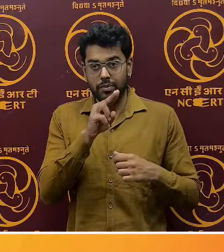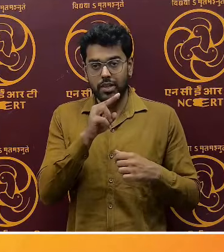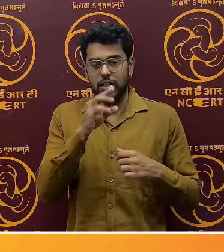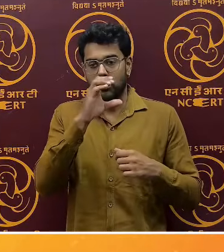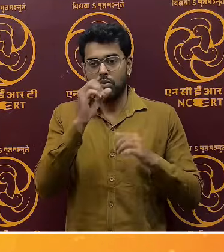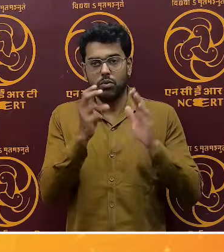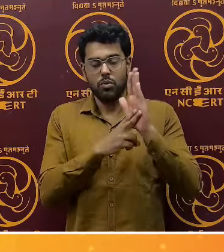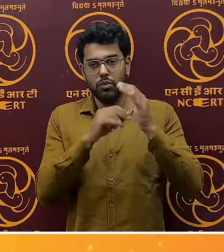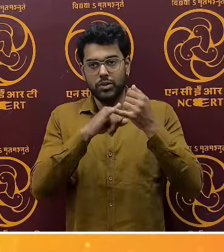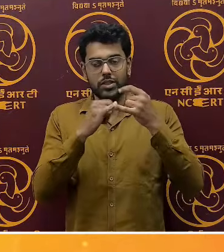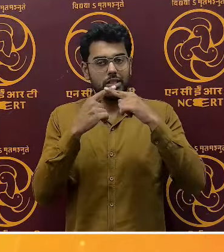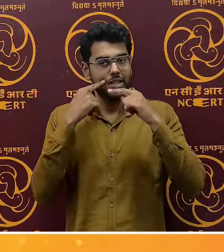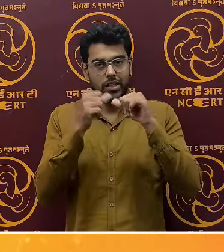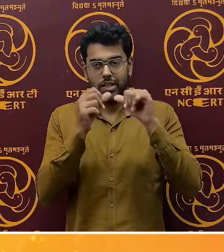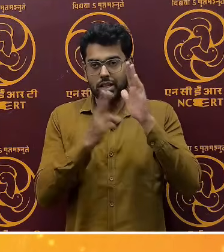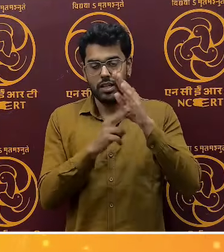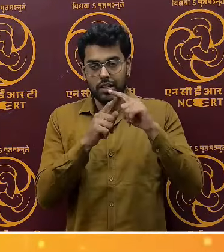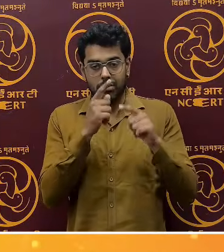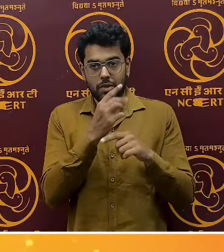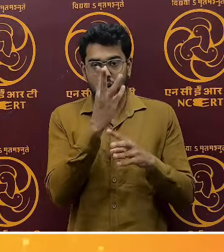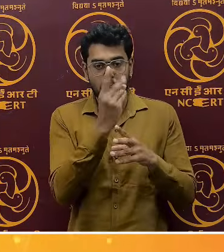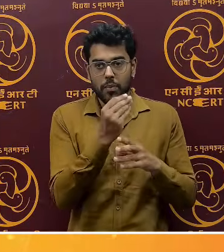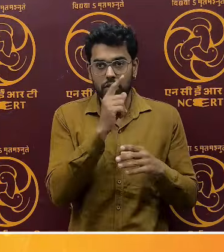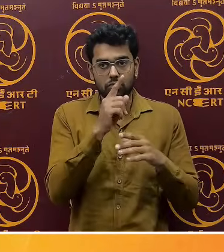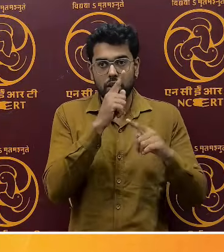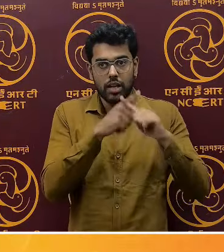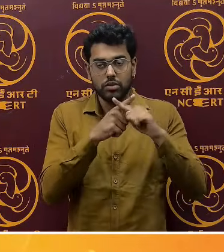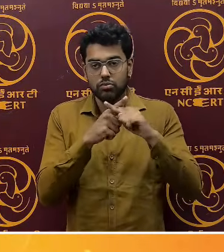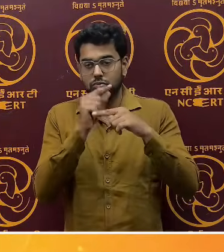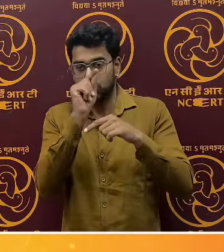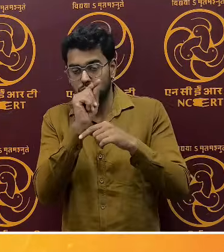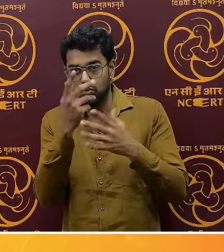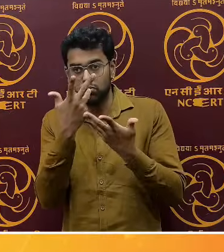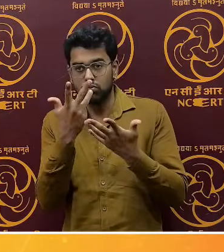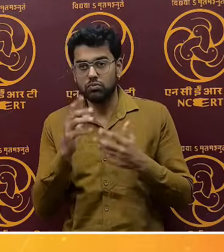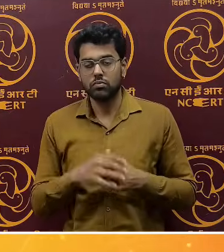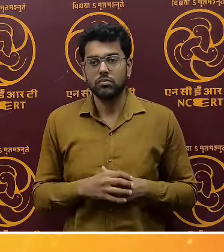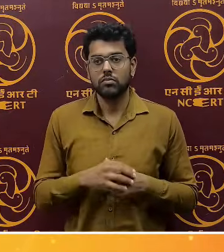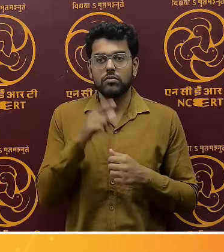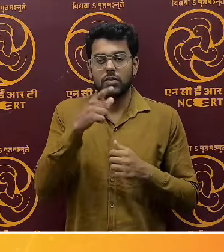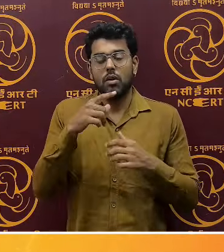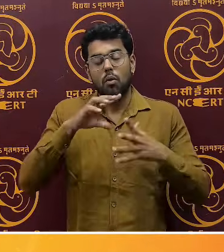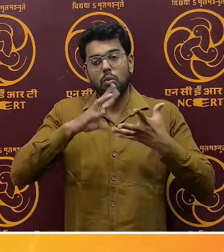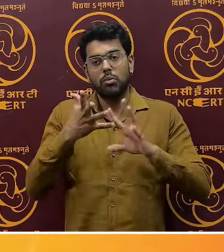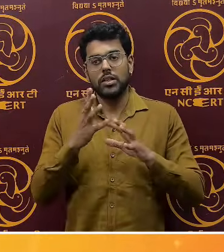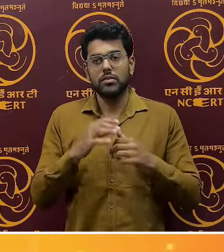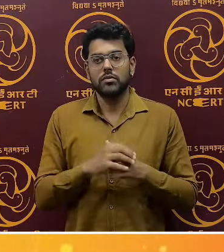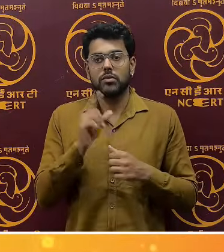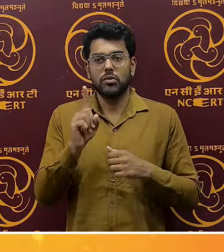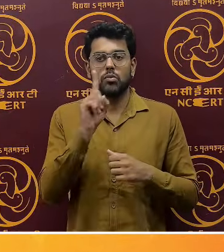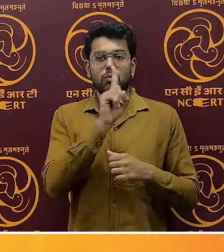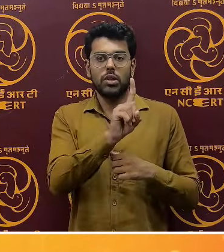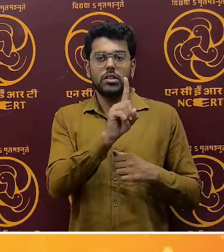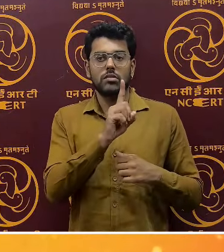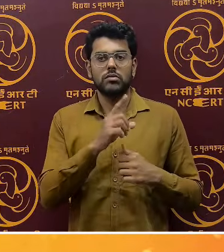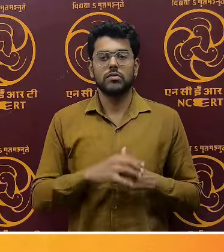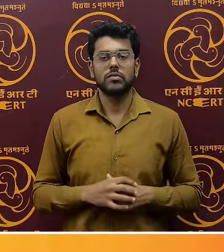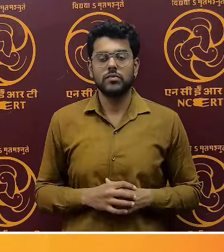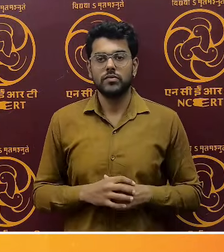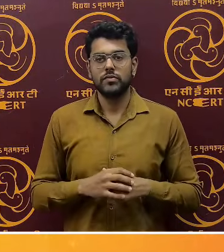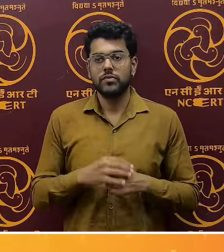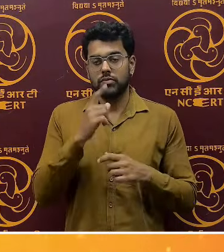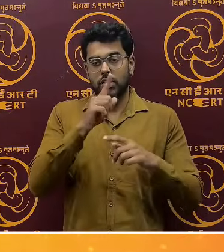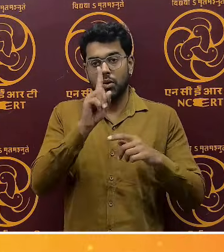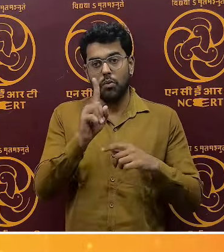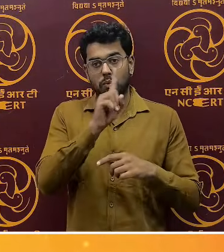there is no, we are not seeing any number multiplied to this x square or any variable, then automatically there is 1 multiplied to this number, and